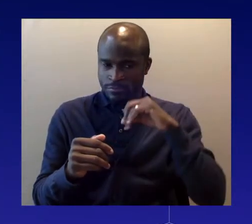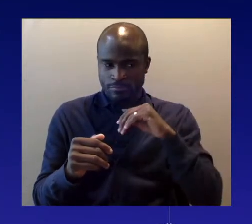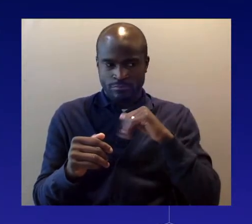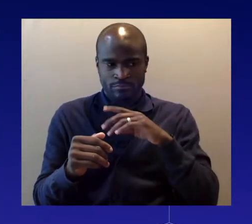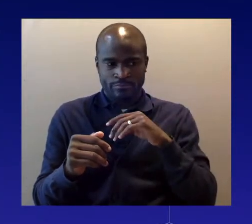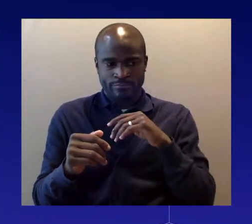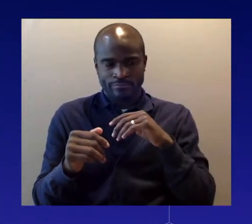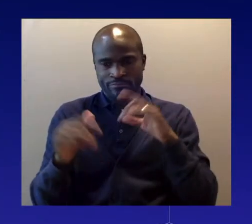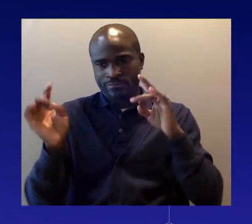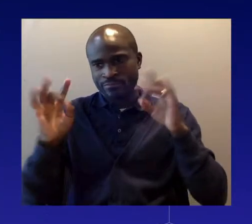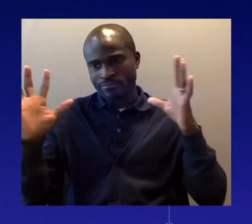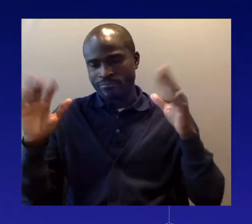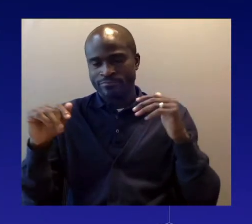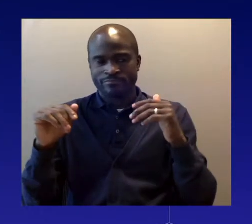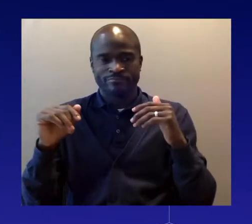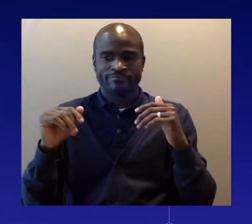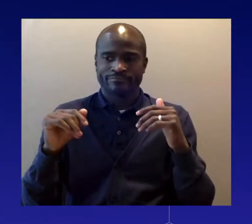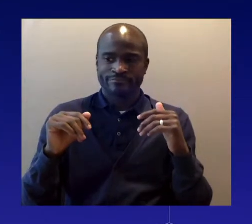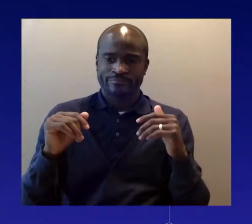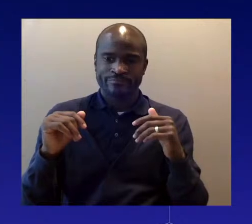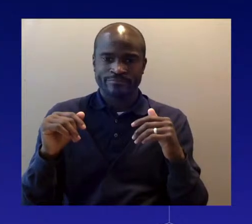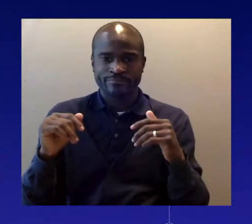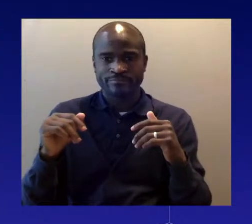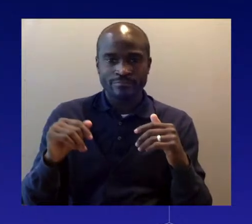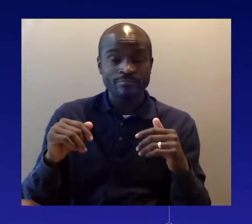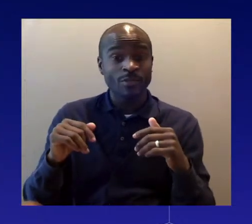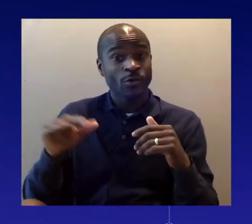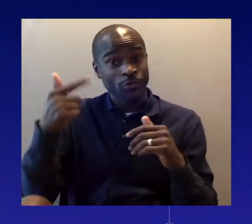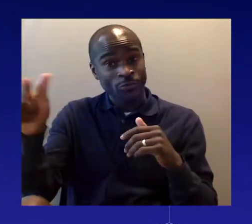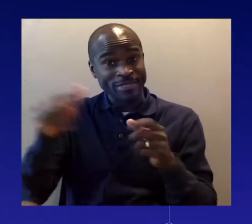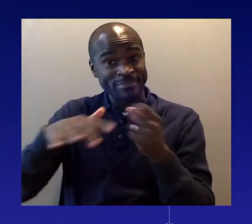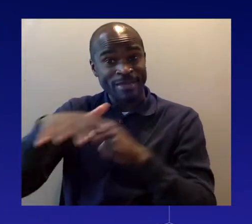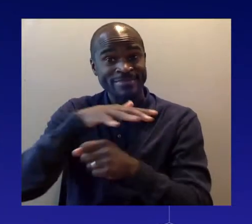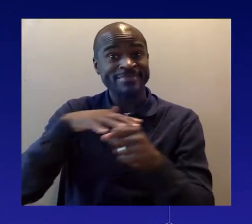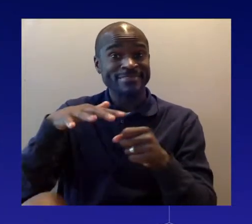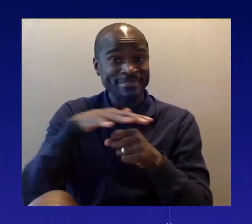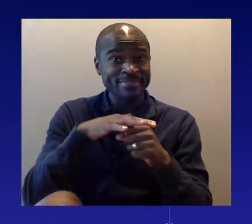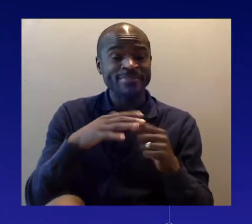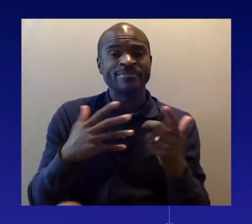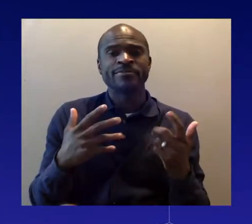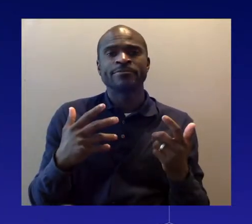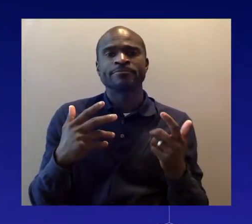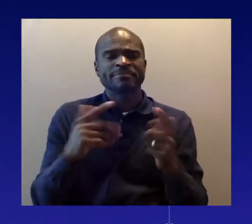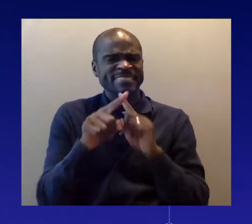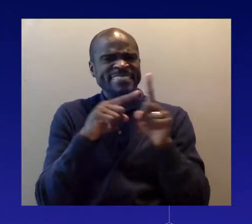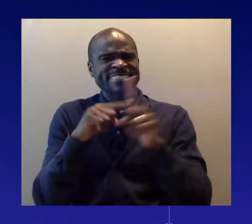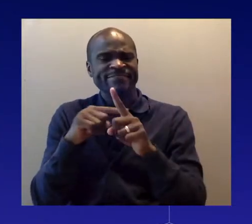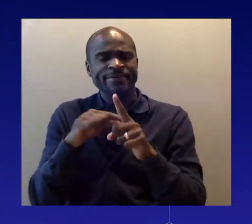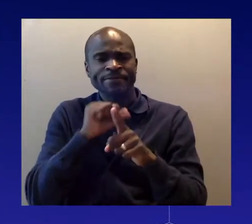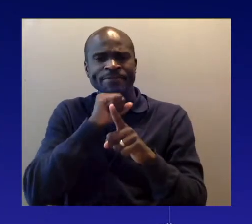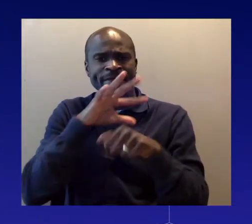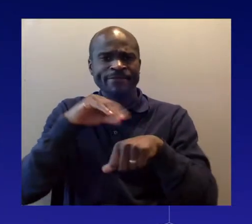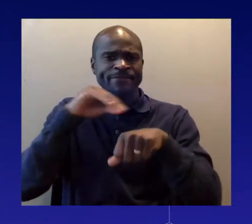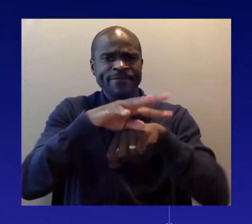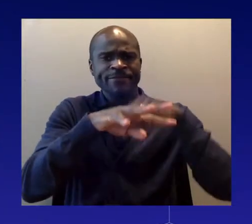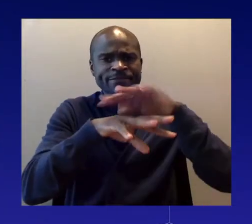Violence was mentioned, green space, the contamination in the air, or the water being clean. I think,